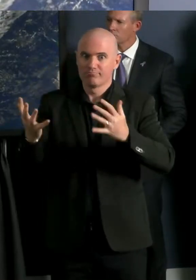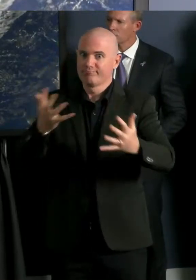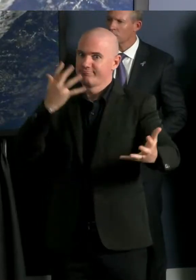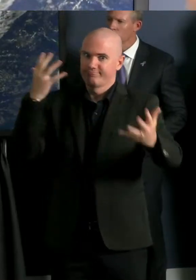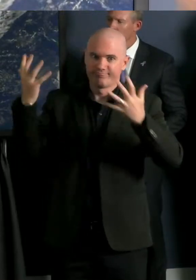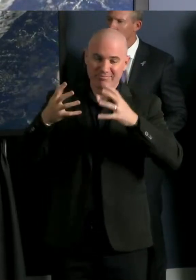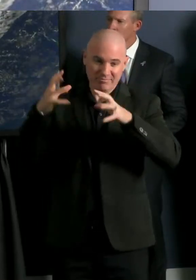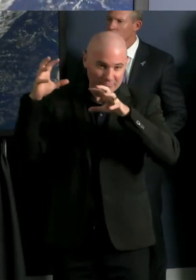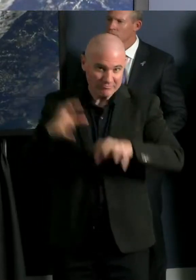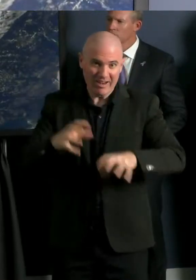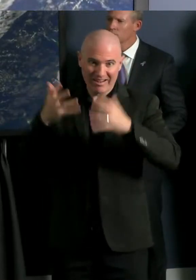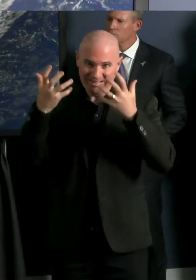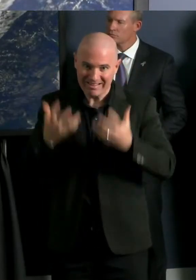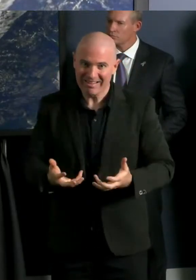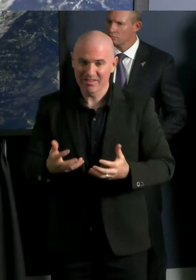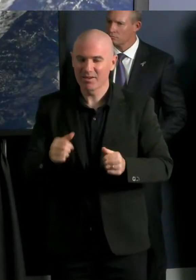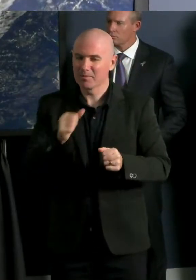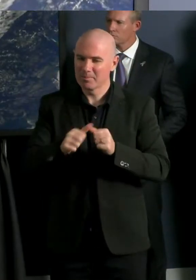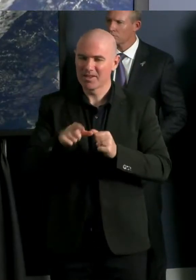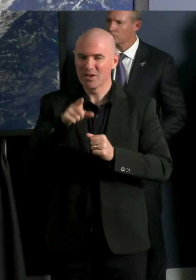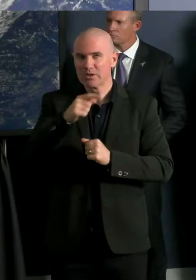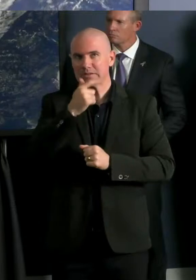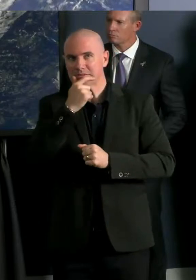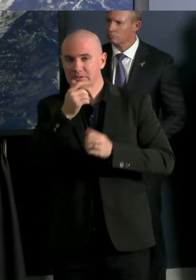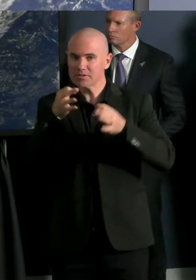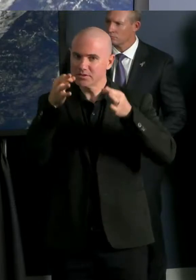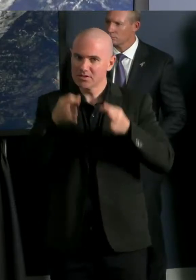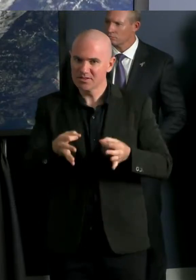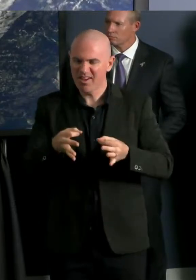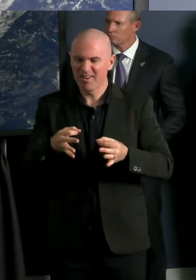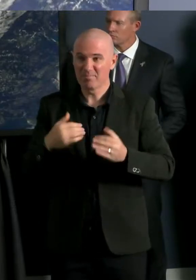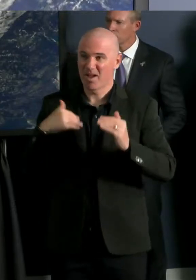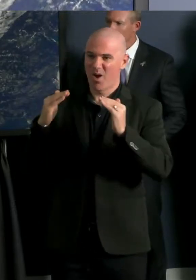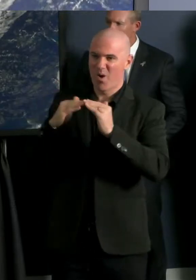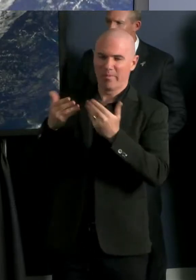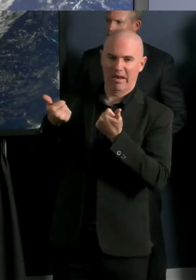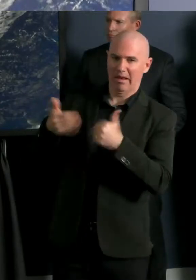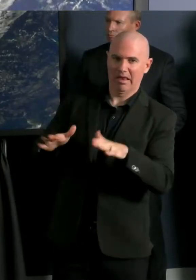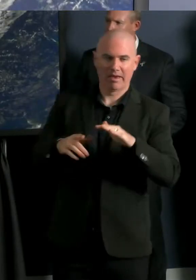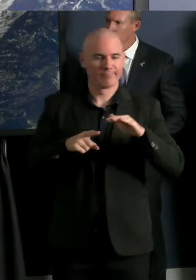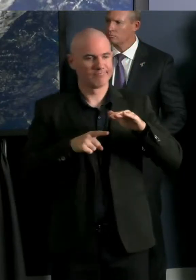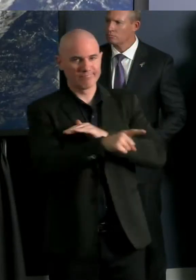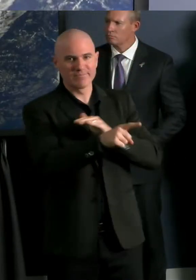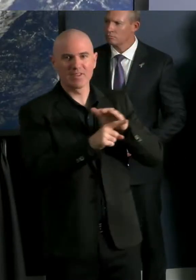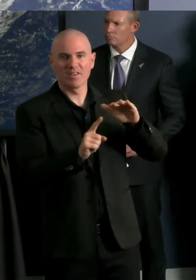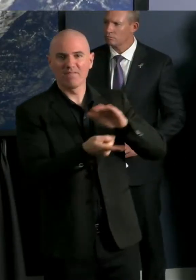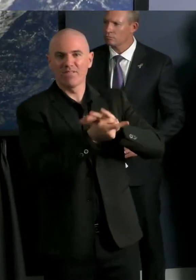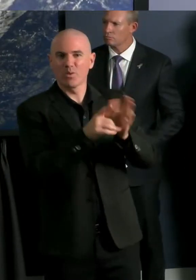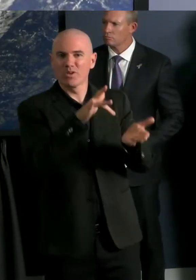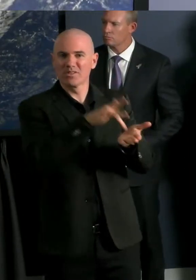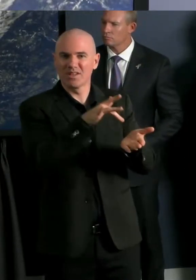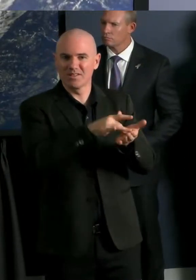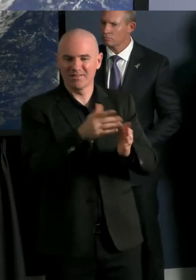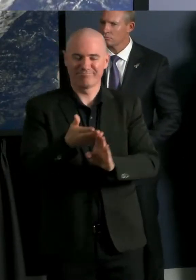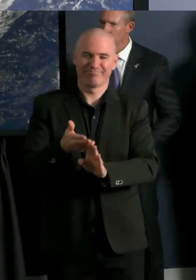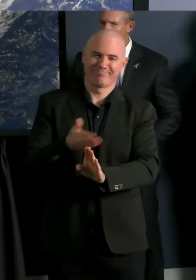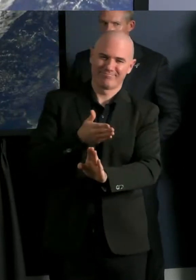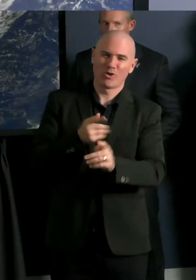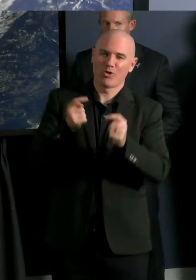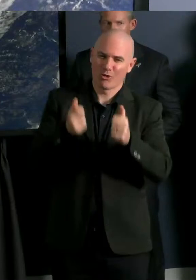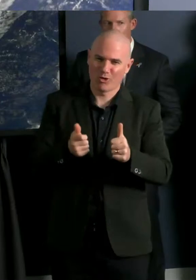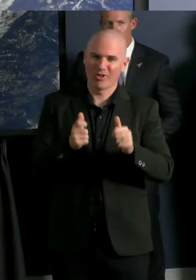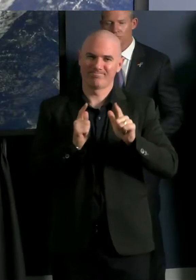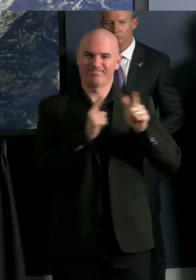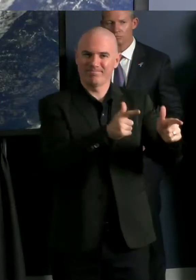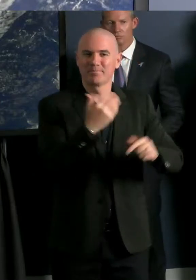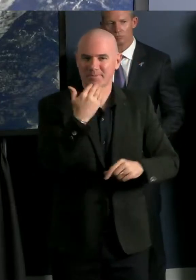heavy rainfall. So make a good timely decision on when to go to the evacuation centre so that you don't put yourself at further risk. Are we likely